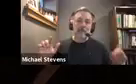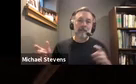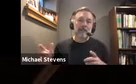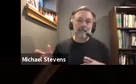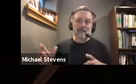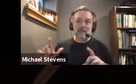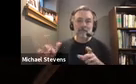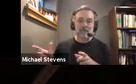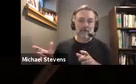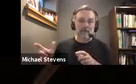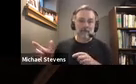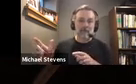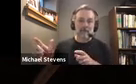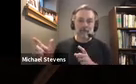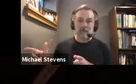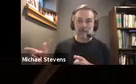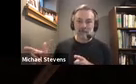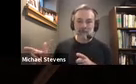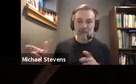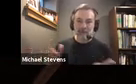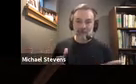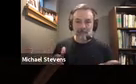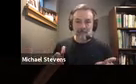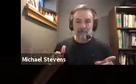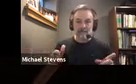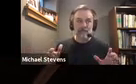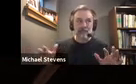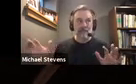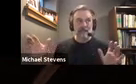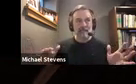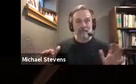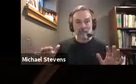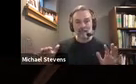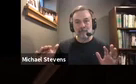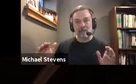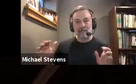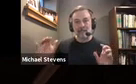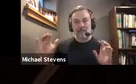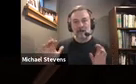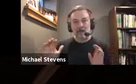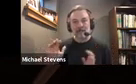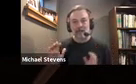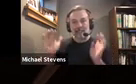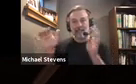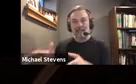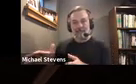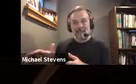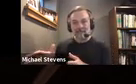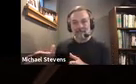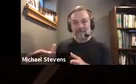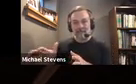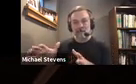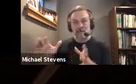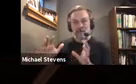Yeah, and Maren, I think some of the part of the articles written about cost savings, a lot of them are written about like cost to attend